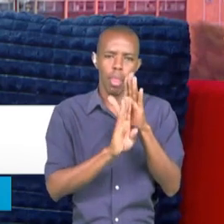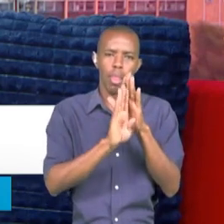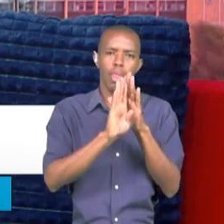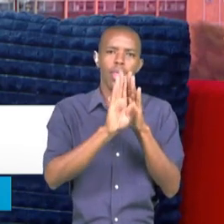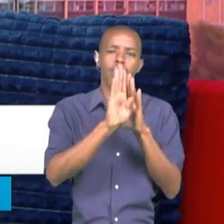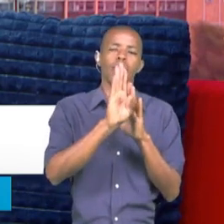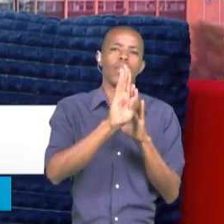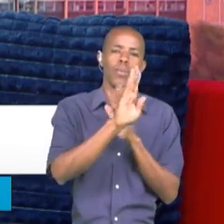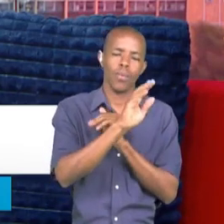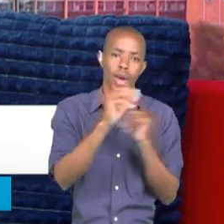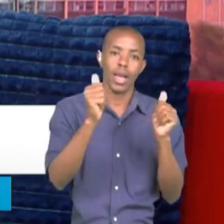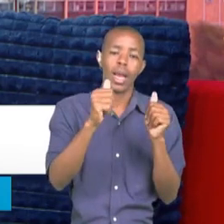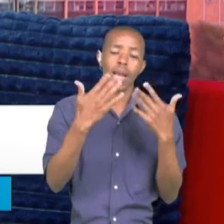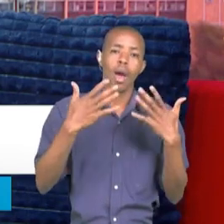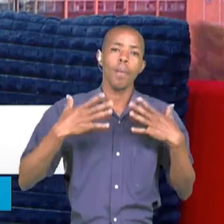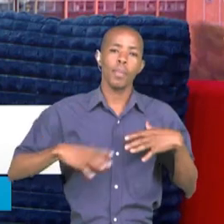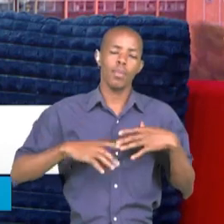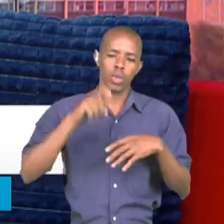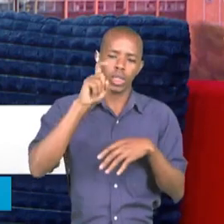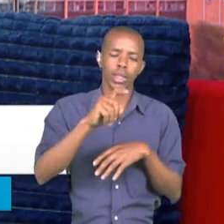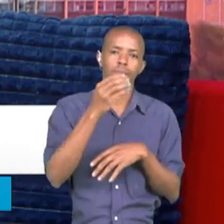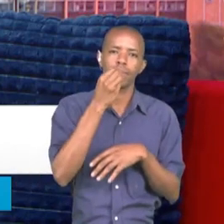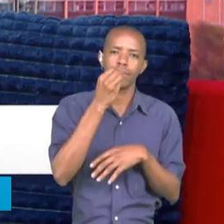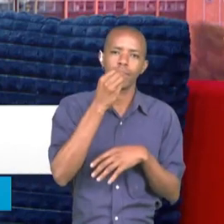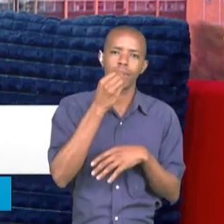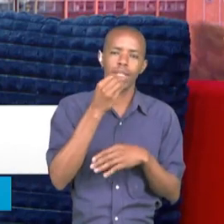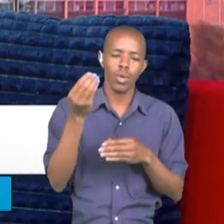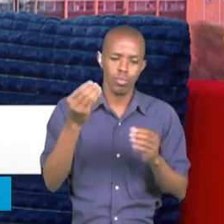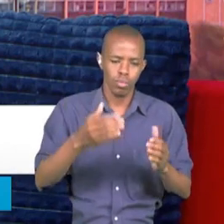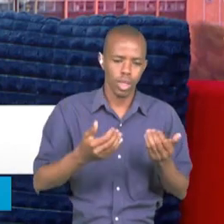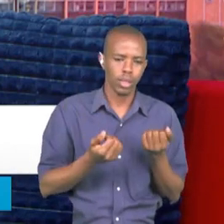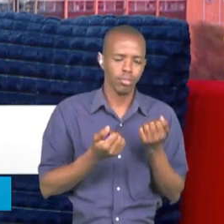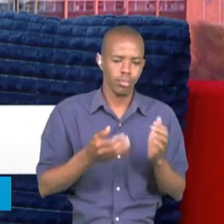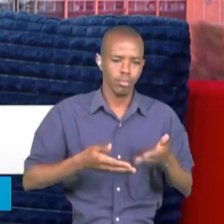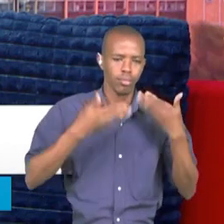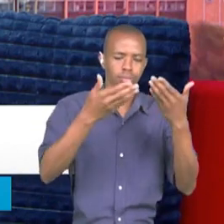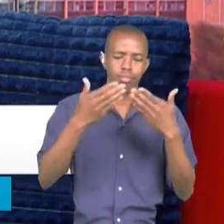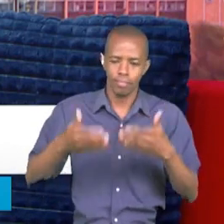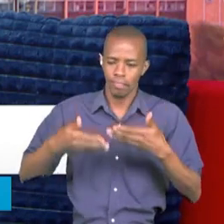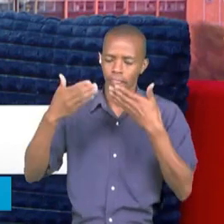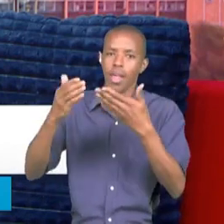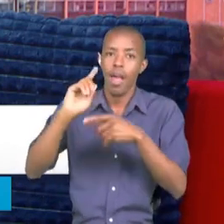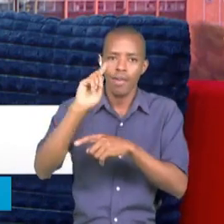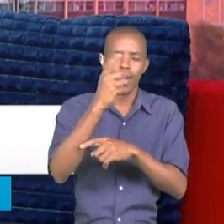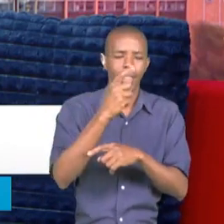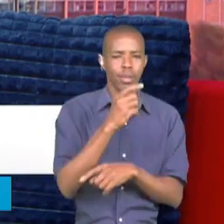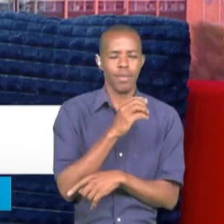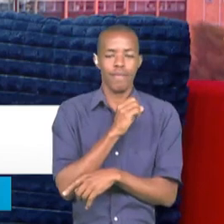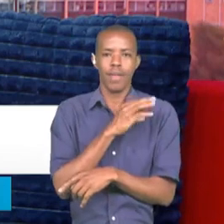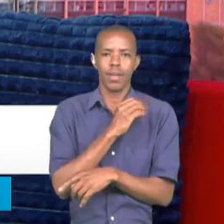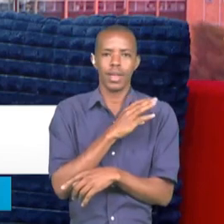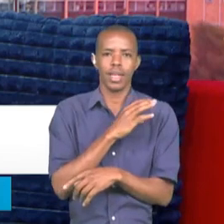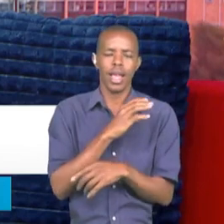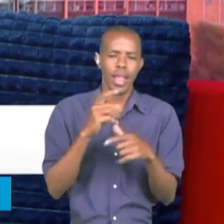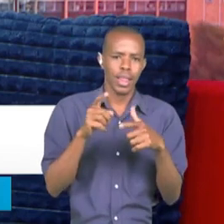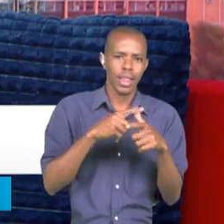a point, people now want food. Yeah. Yeah. Like delivered to them. To them, yeah. So I was at first scared. And then I